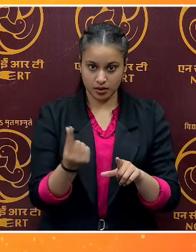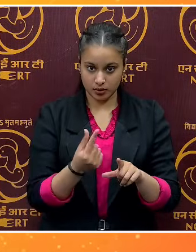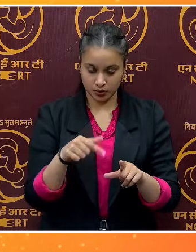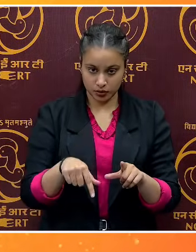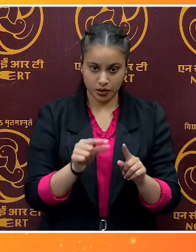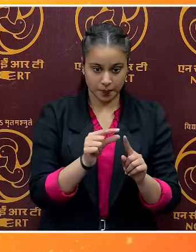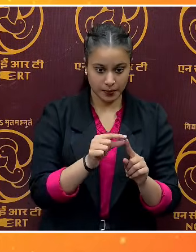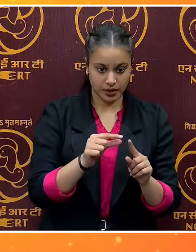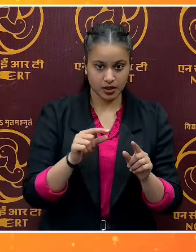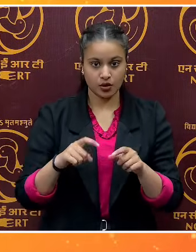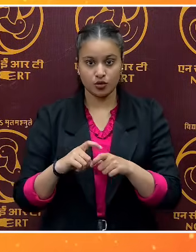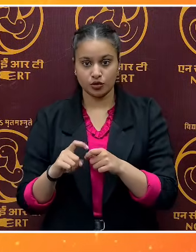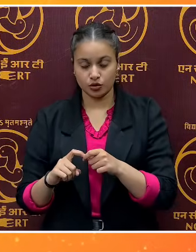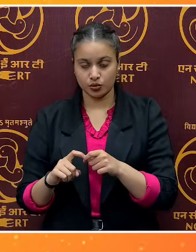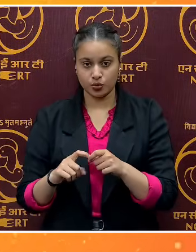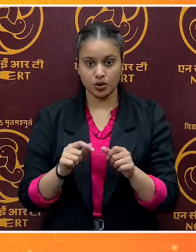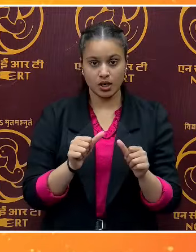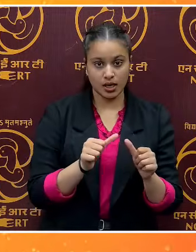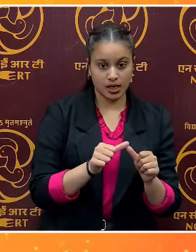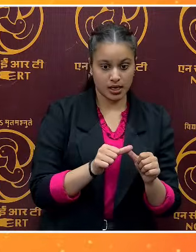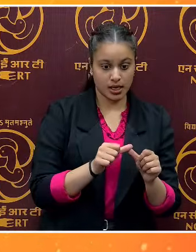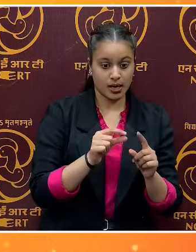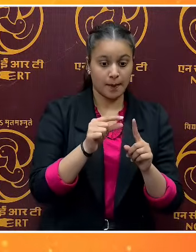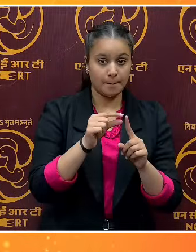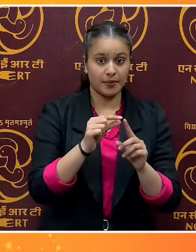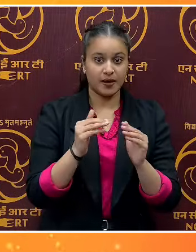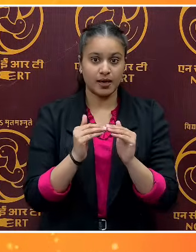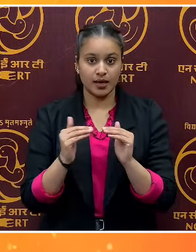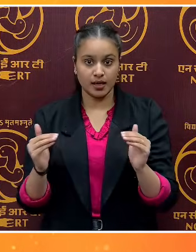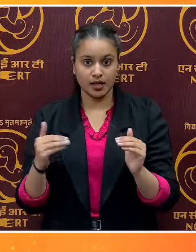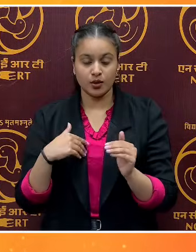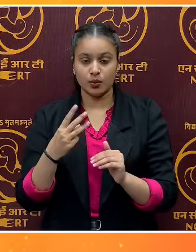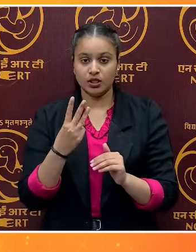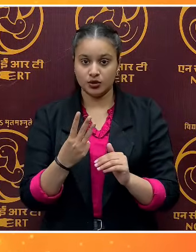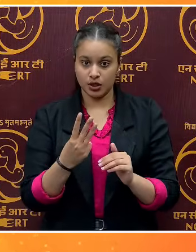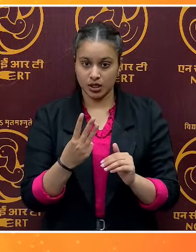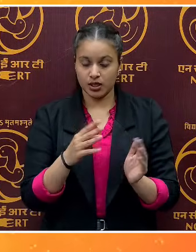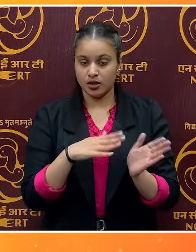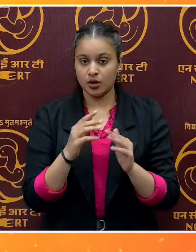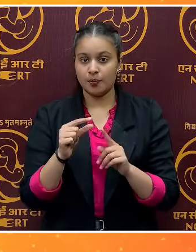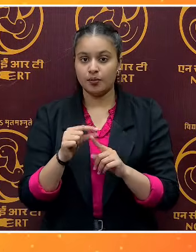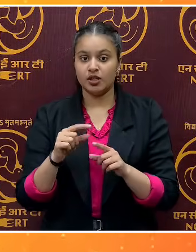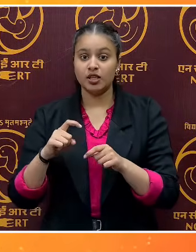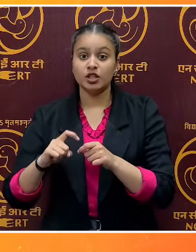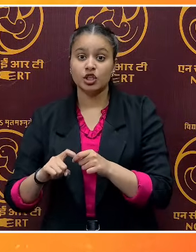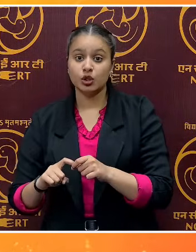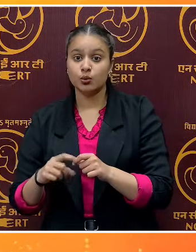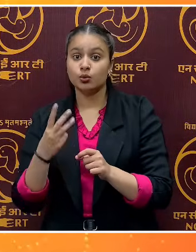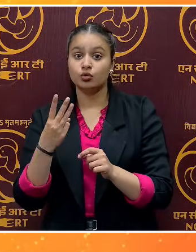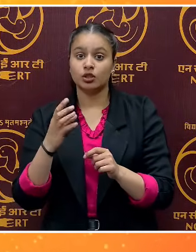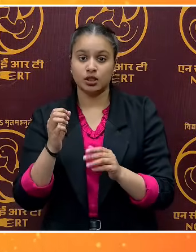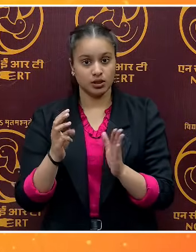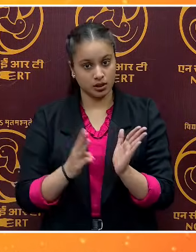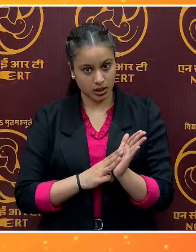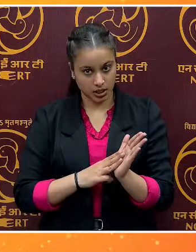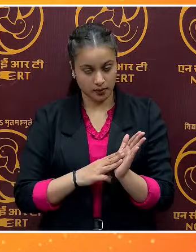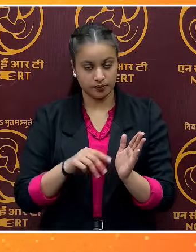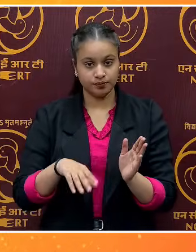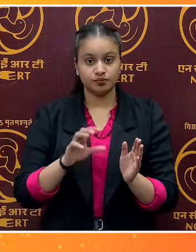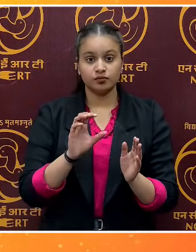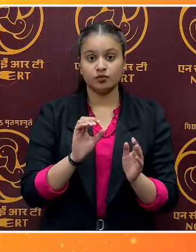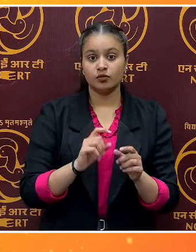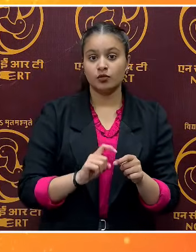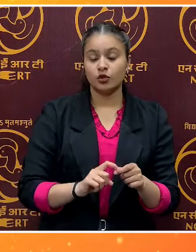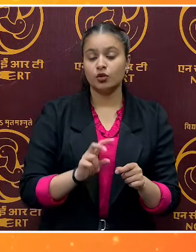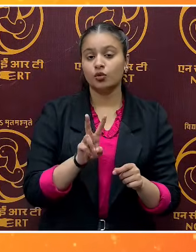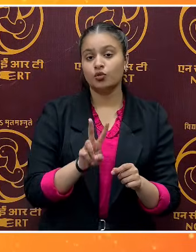Q such that AP is equal to 3 centimeters and PQ is equal to 3 centimeters. Here QB is also